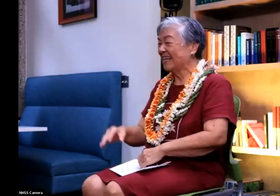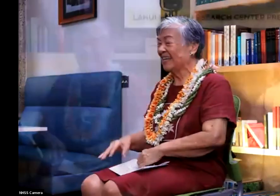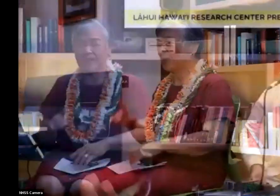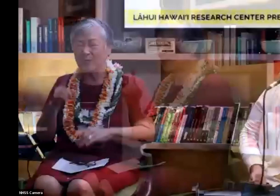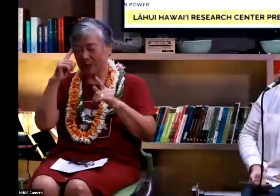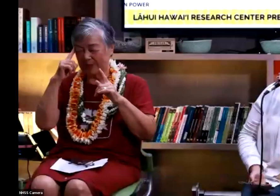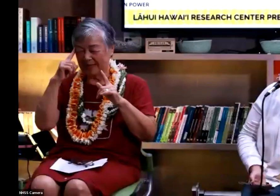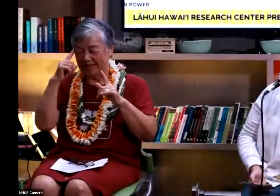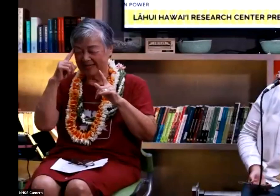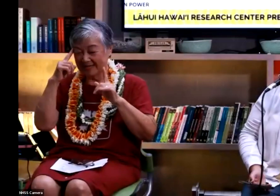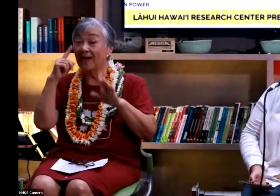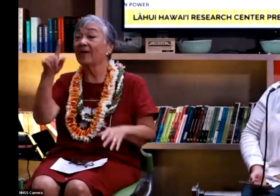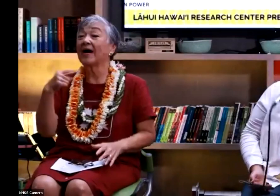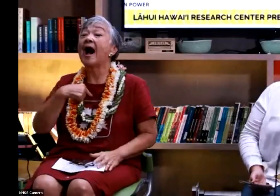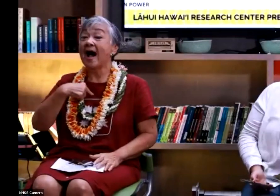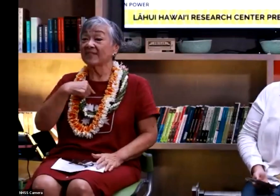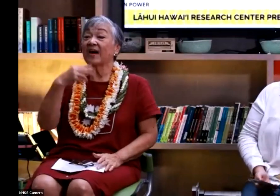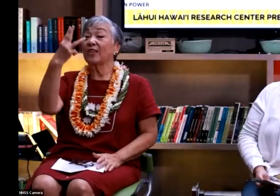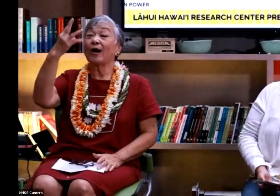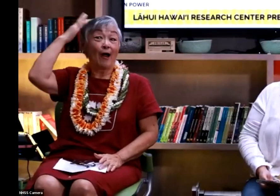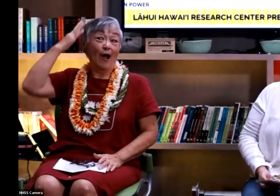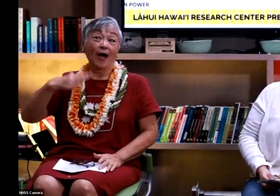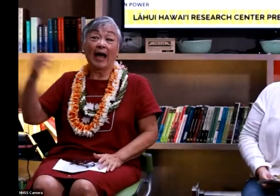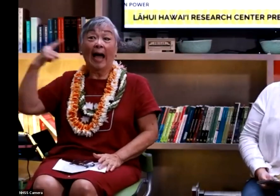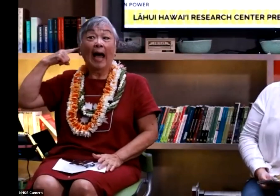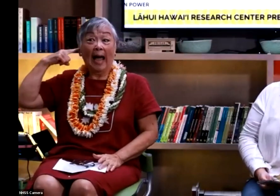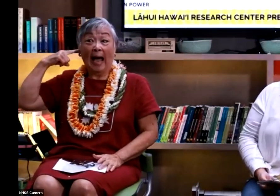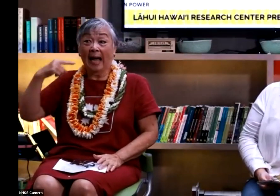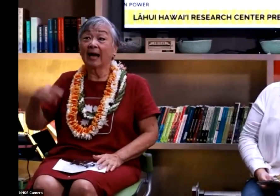time. Or okay.